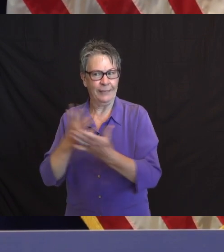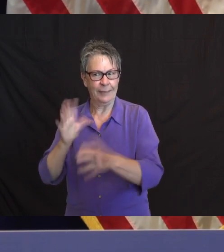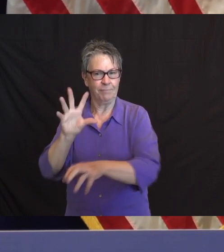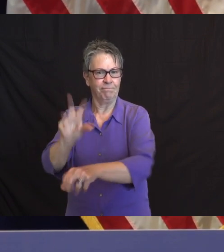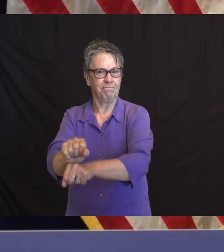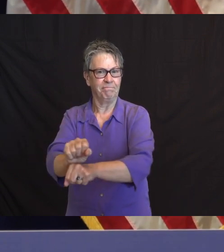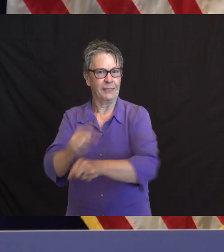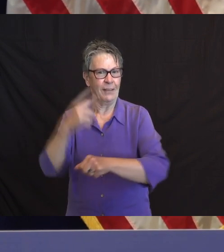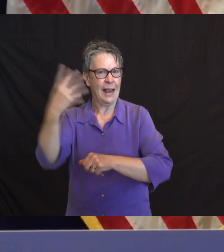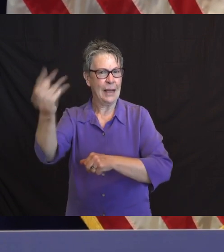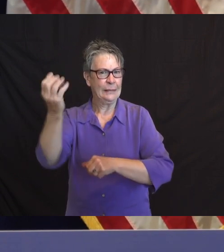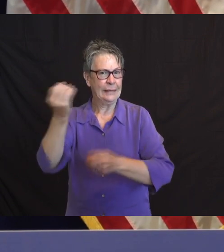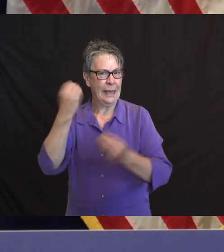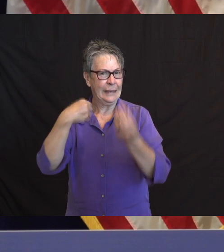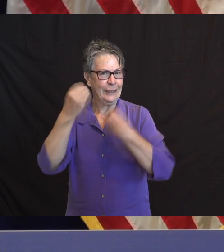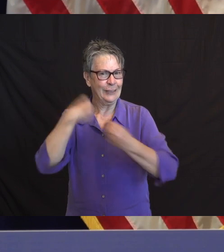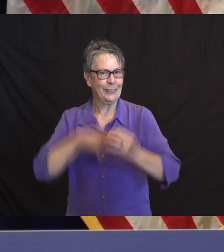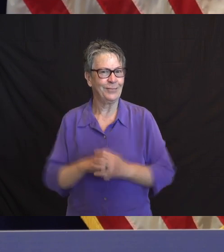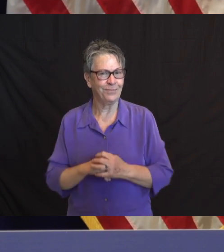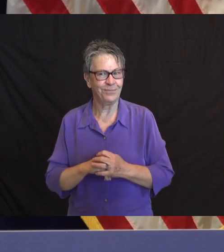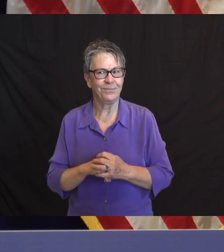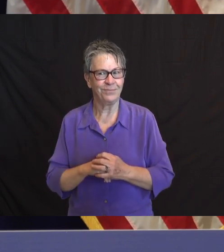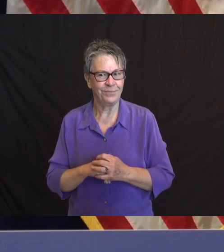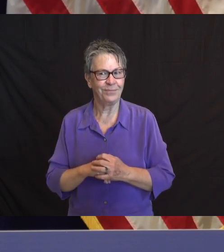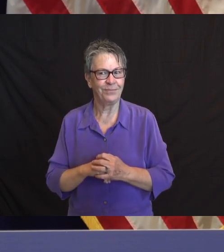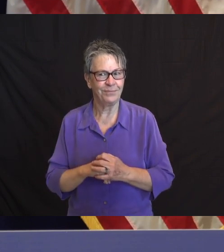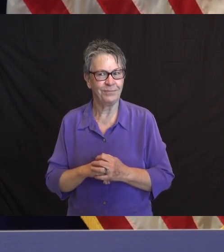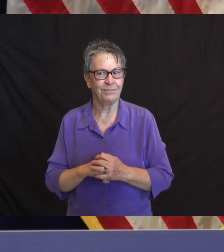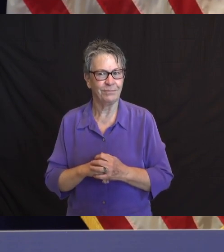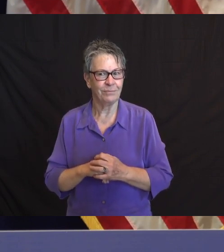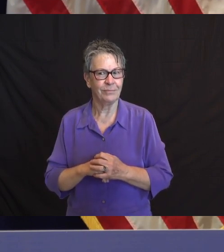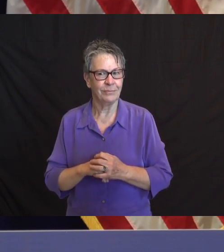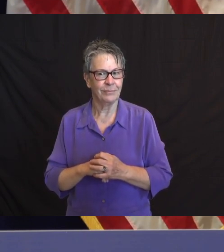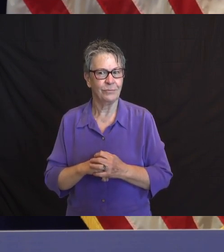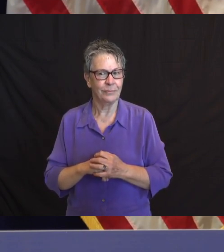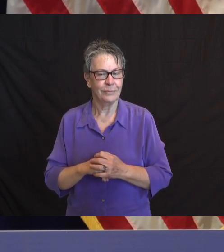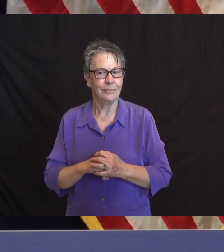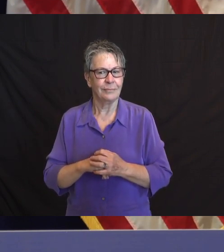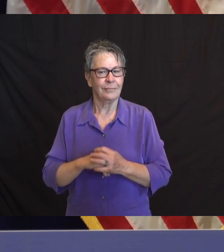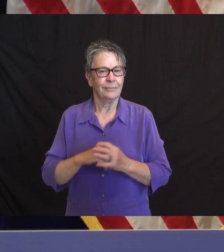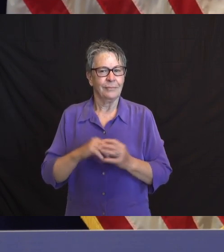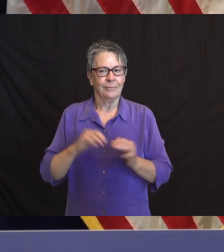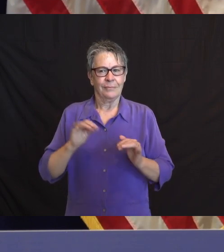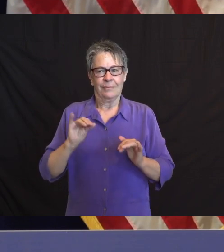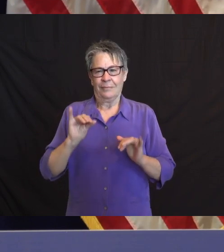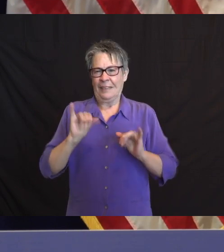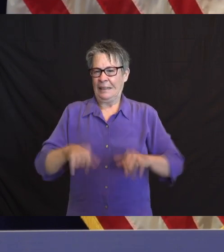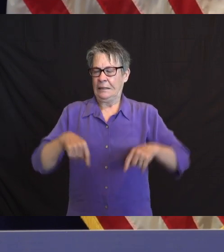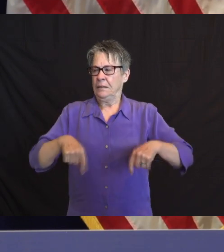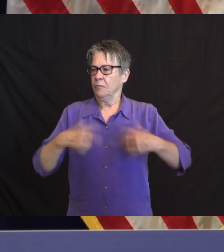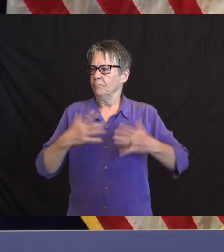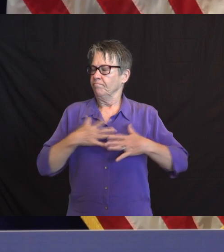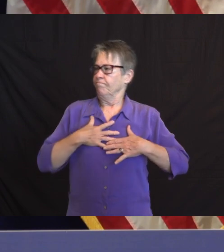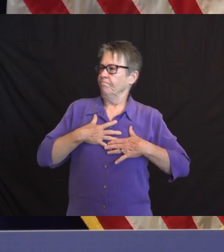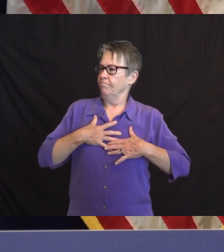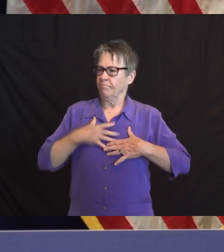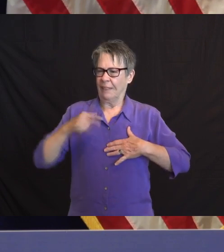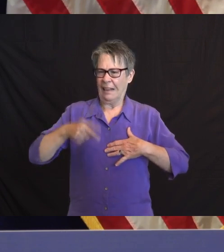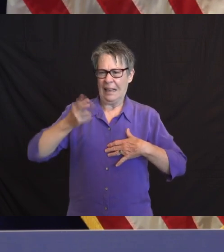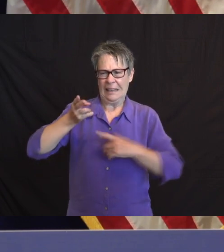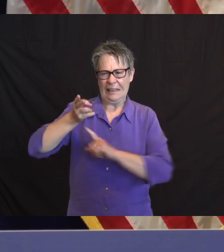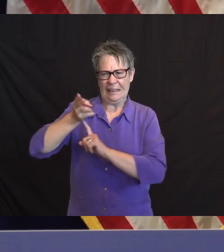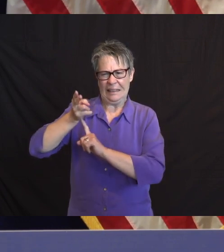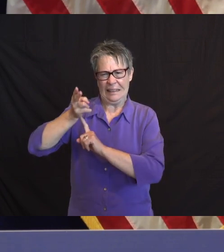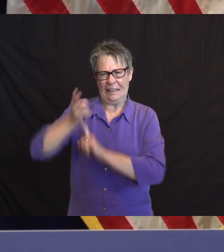filled with emotion, passion, a sense of history moment in our country. You've been extraordinary, folks. Stay